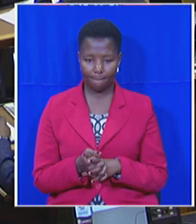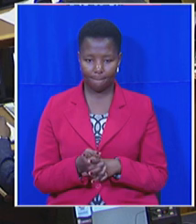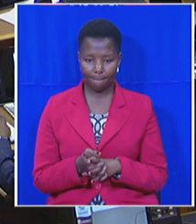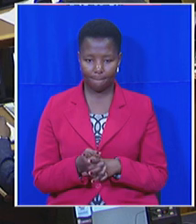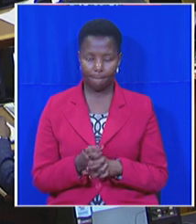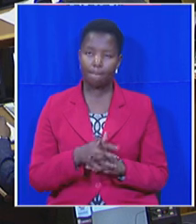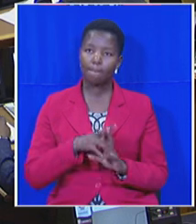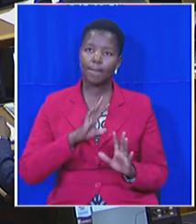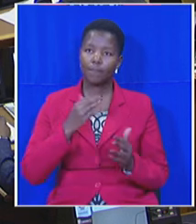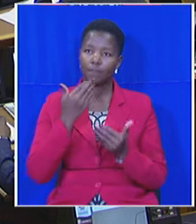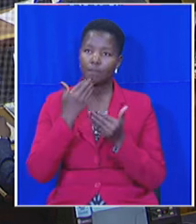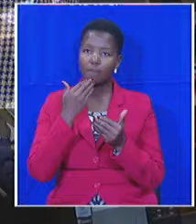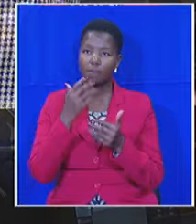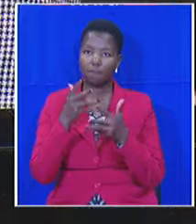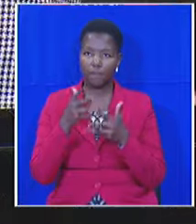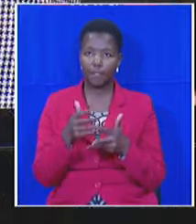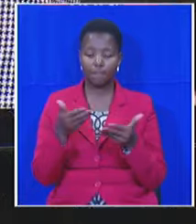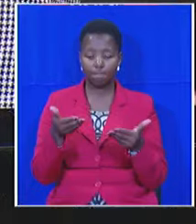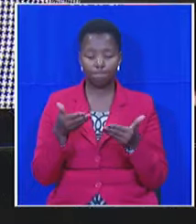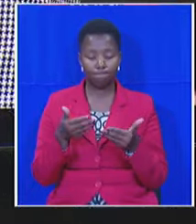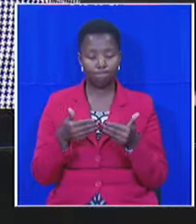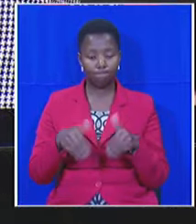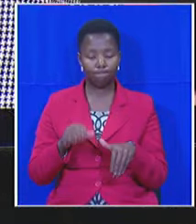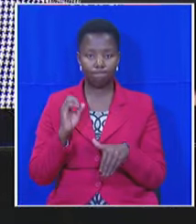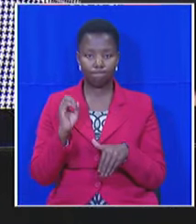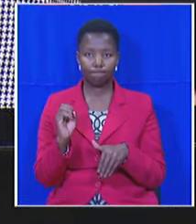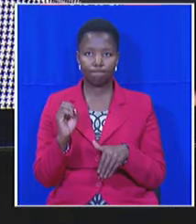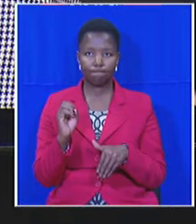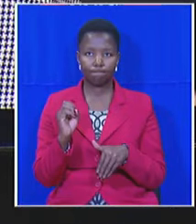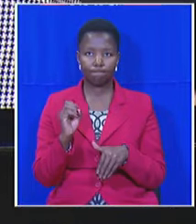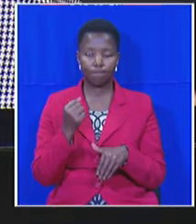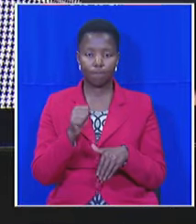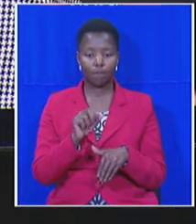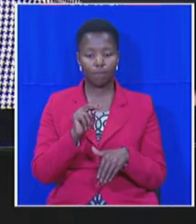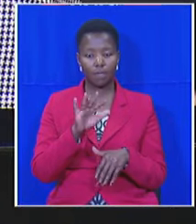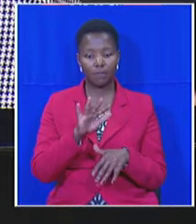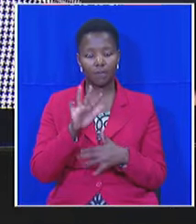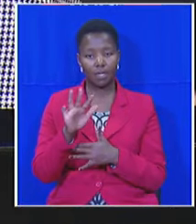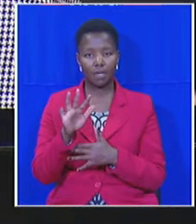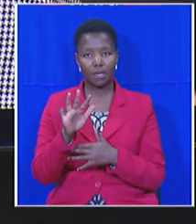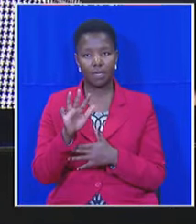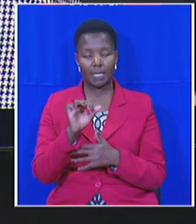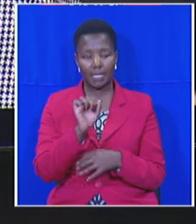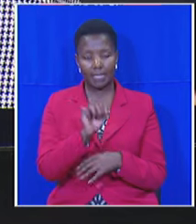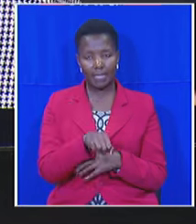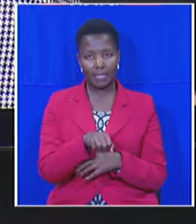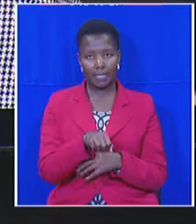Thank you. The results are in. Abstain 0, no 59,